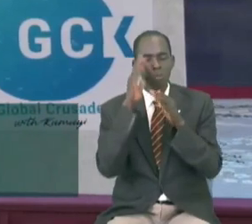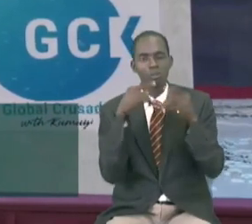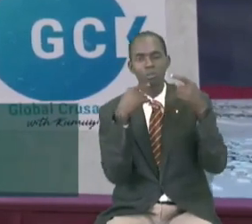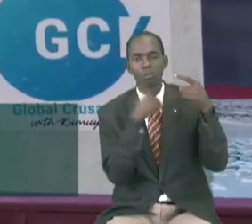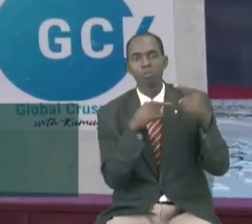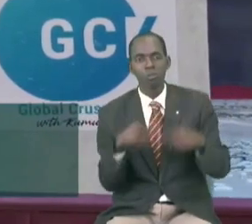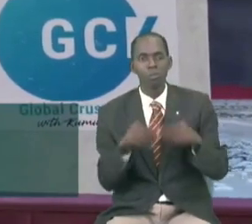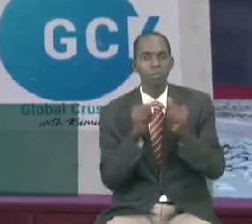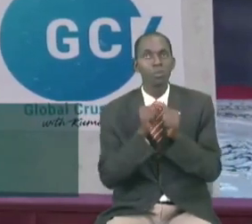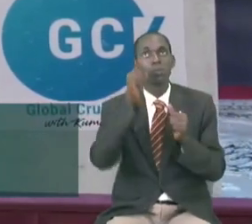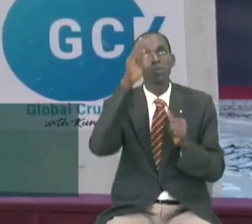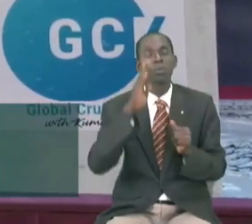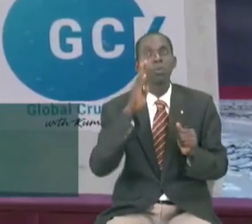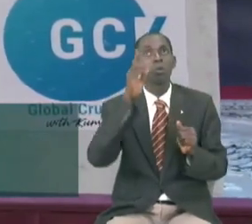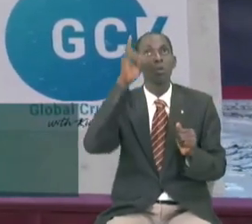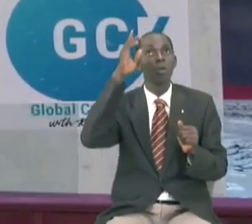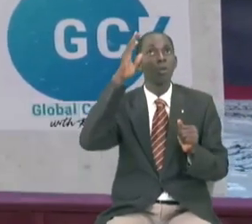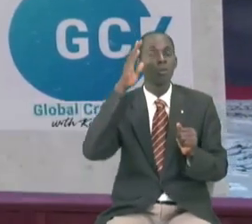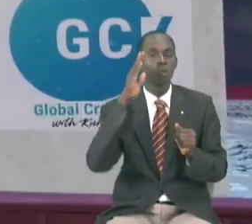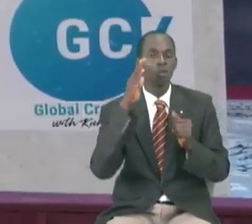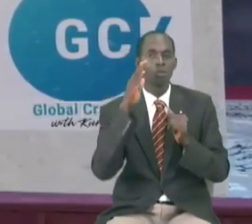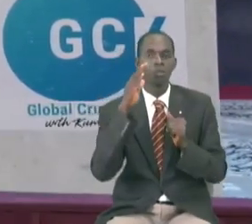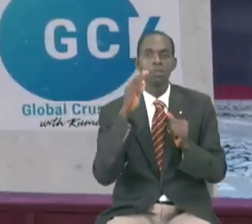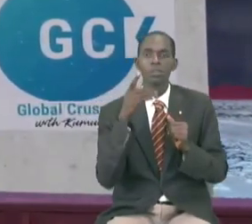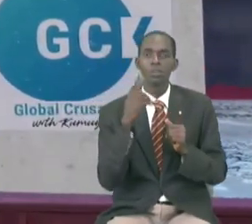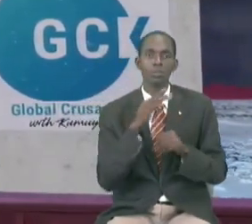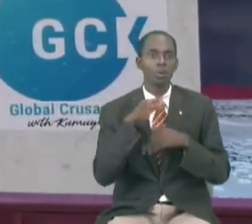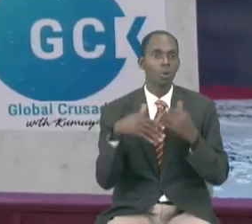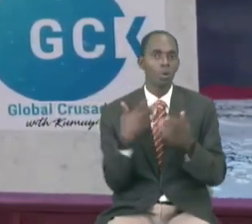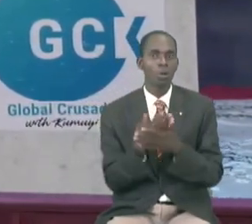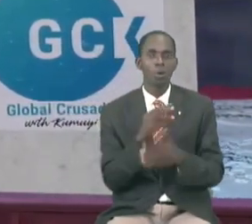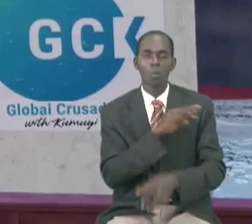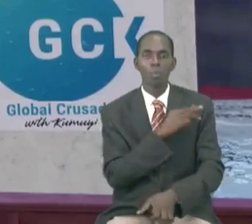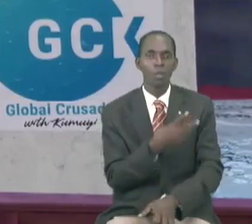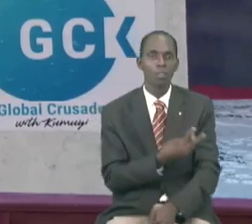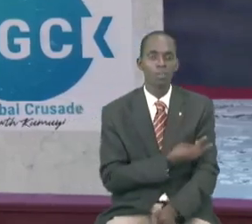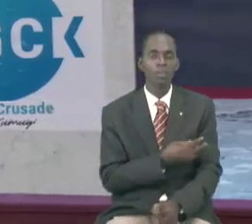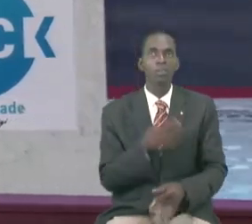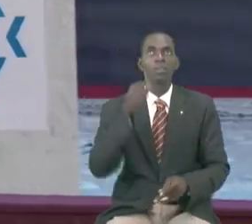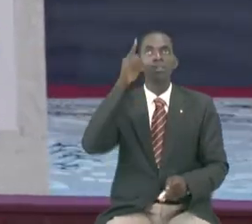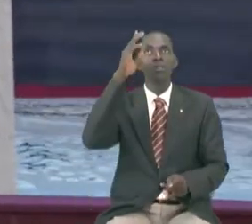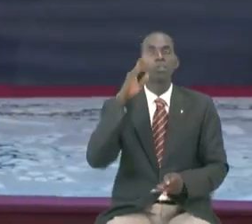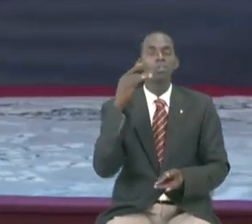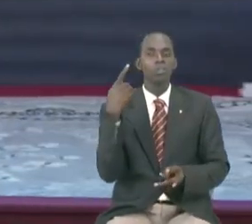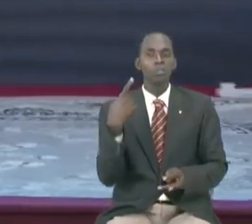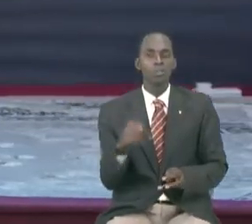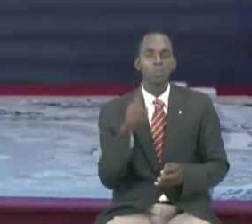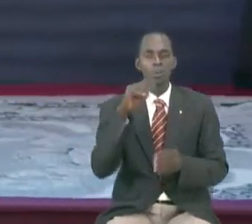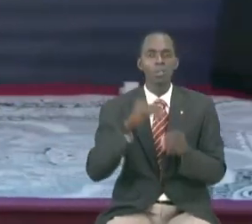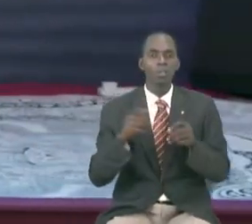sovereign, God, the King of kings and the Lord of lords, he has acted. He has done what